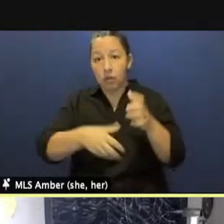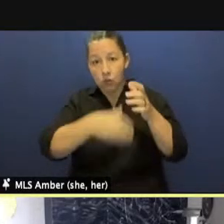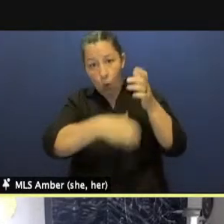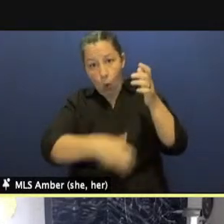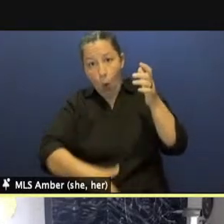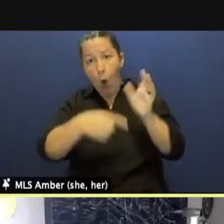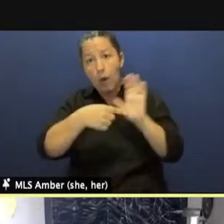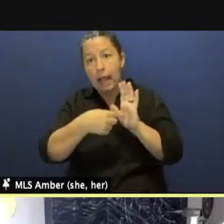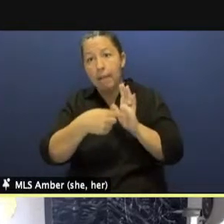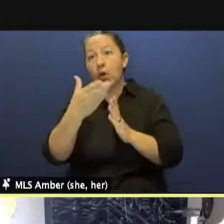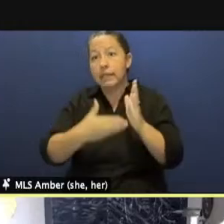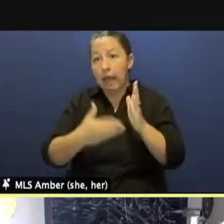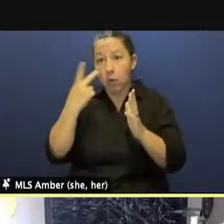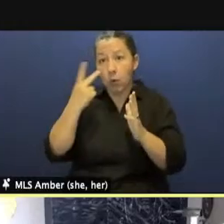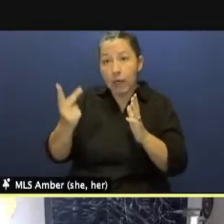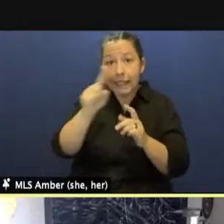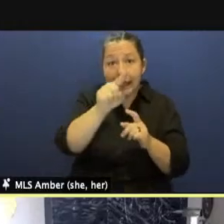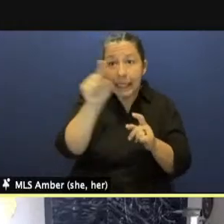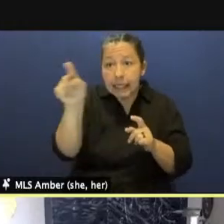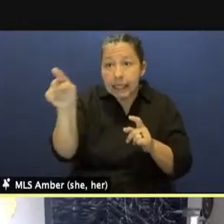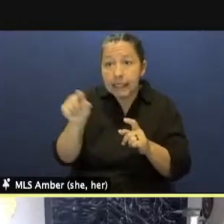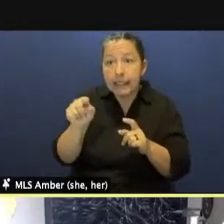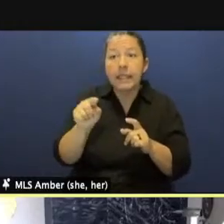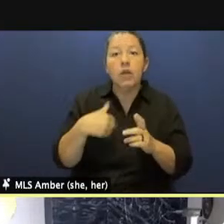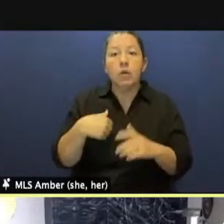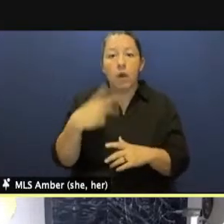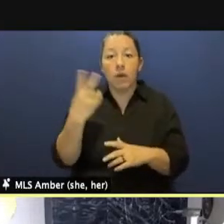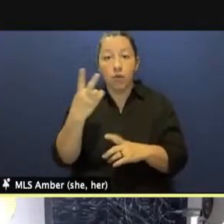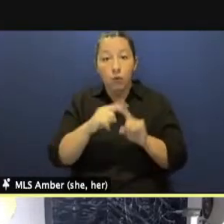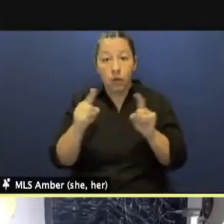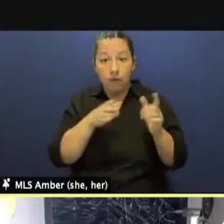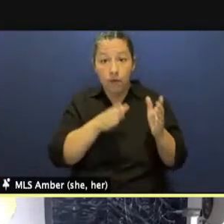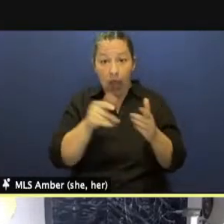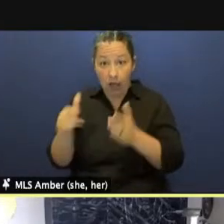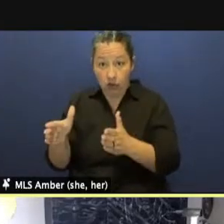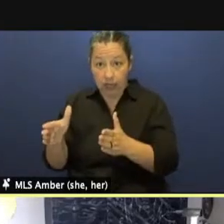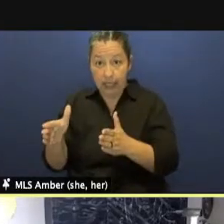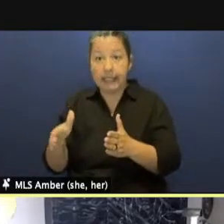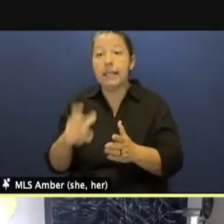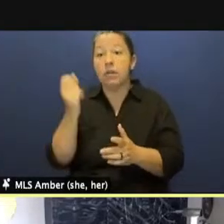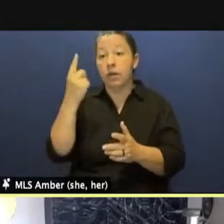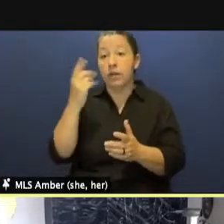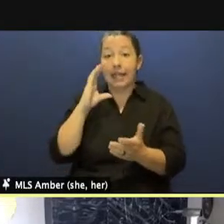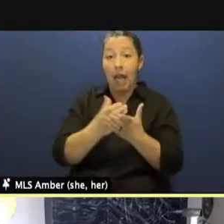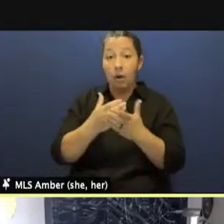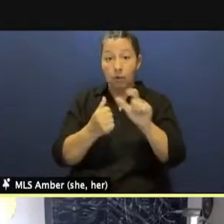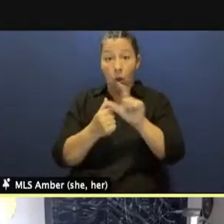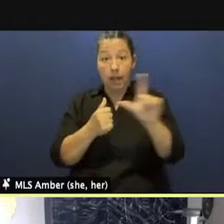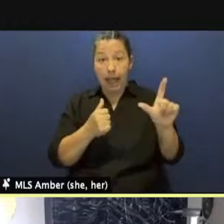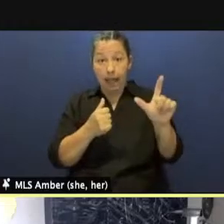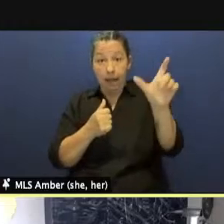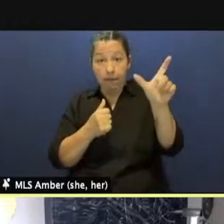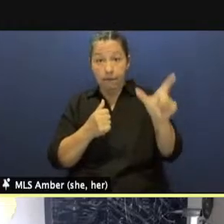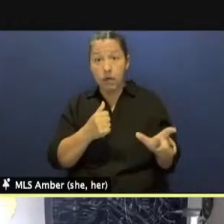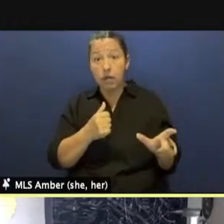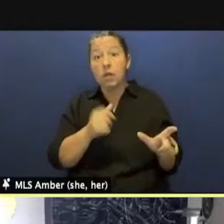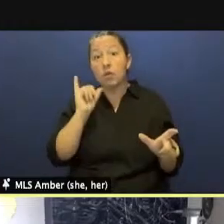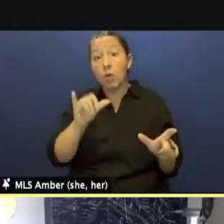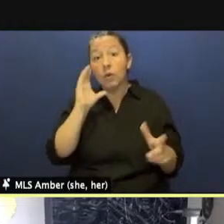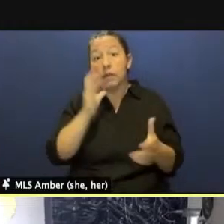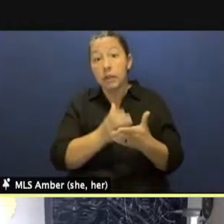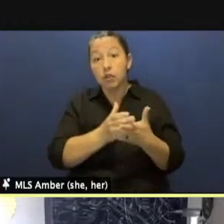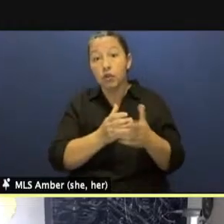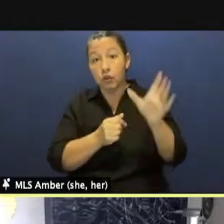are illustrated here in 2 different fashions. The diagrams to the left just are